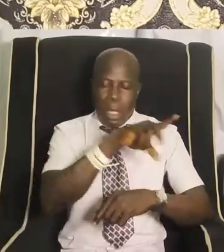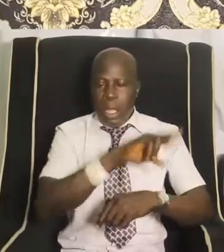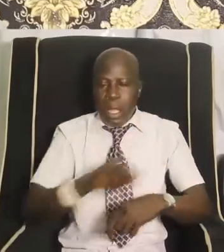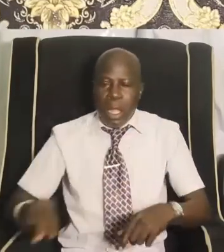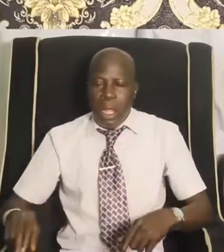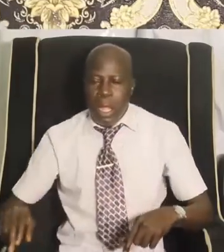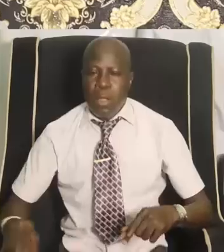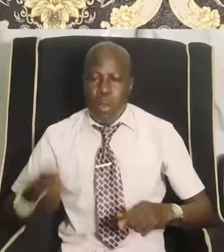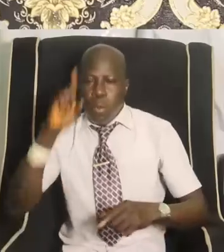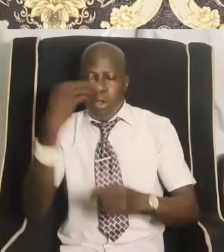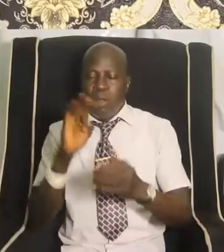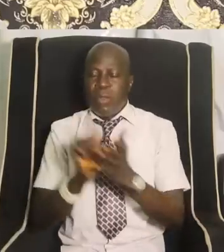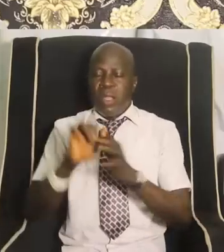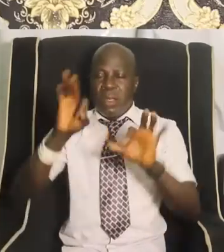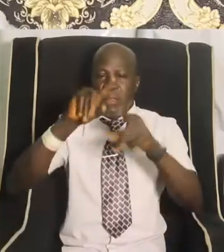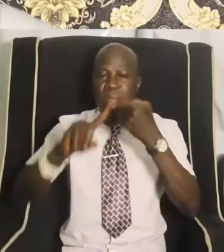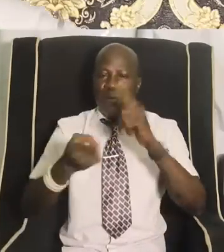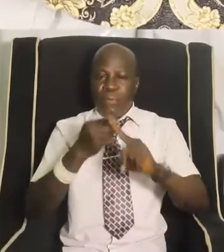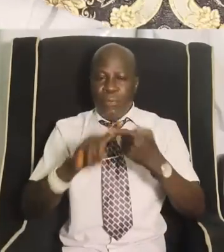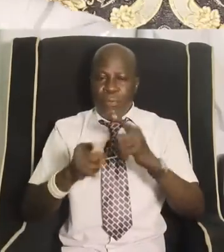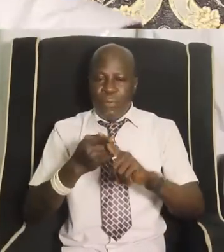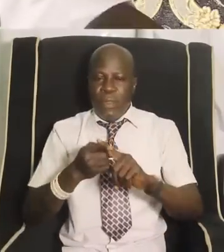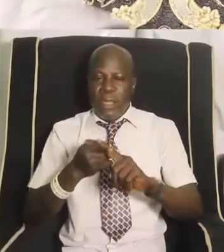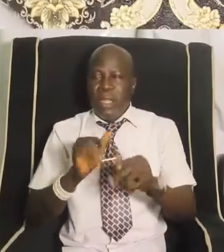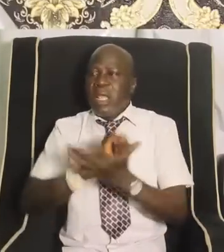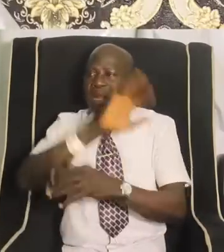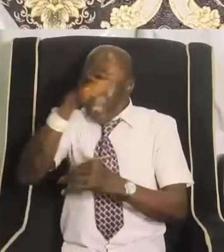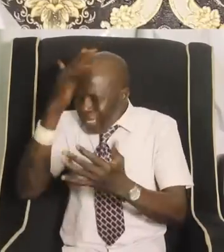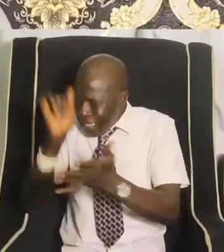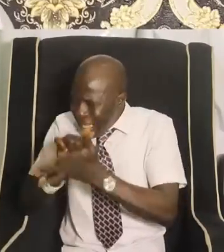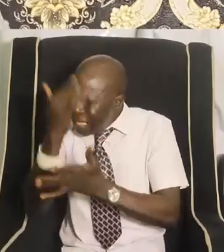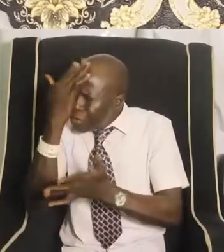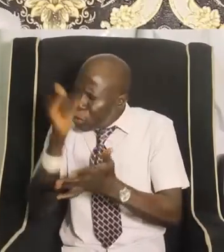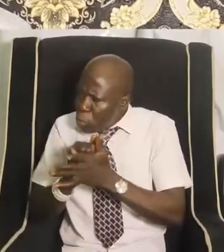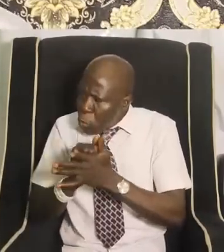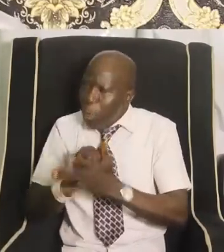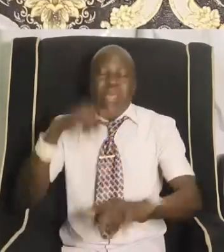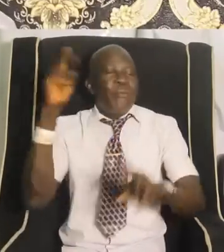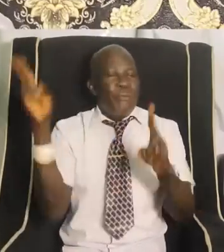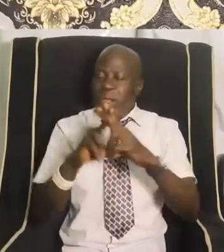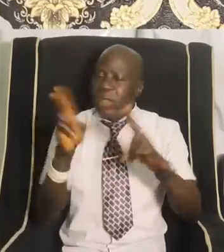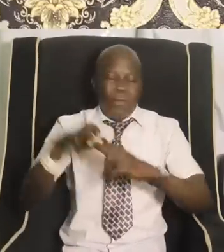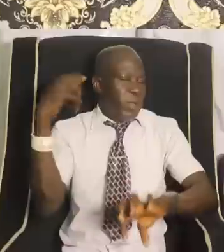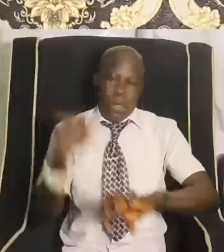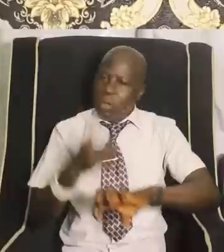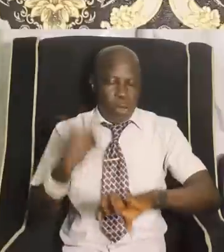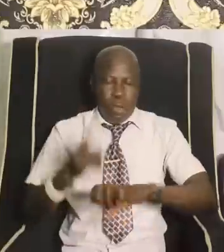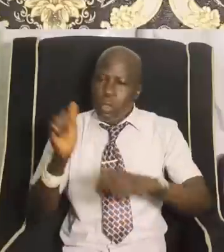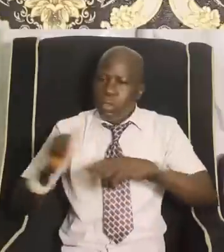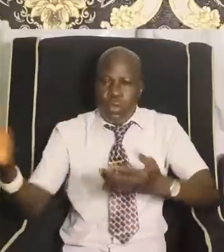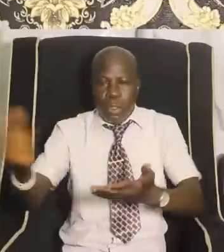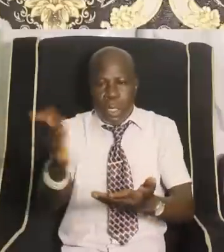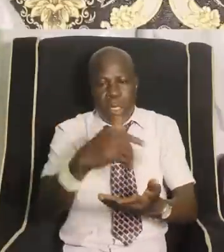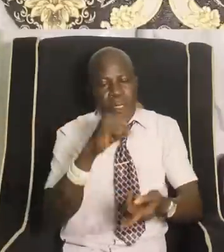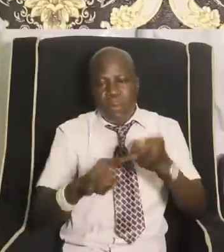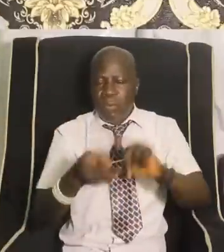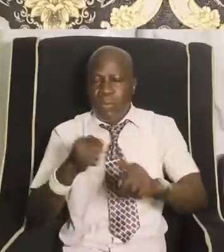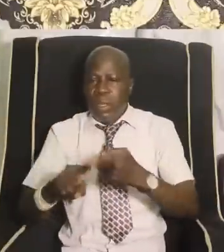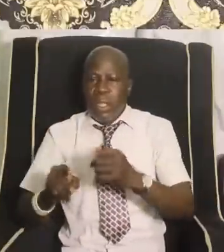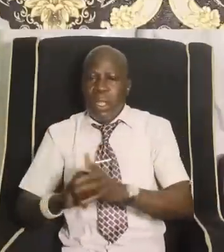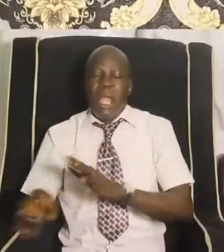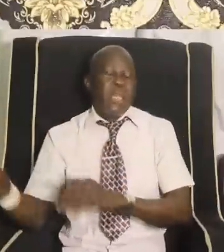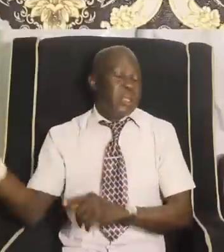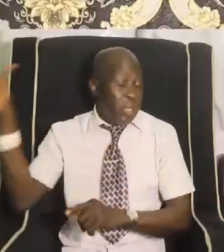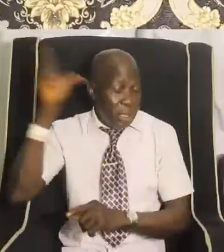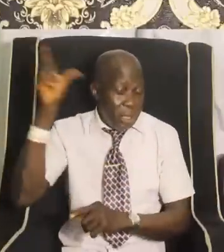can't want one of my friends. I ran to be difficult from Latin court any year. That is what made me difficult for me to keep friends. He said,